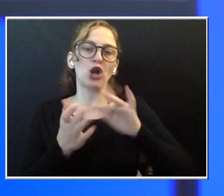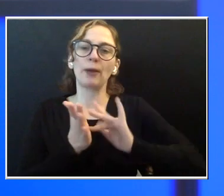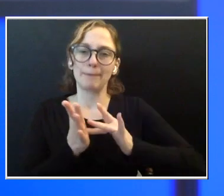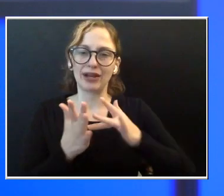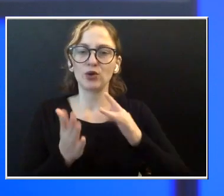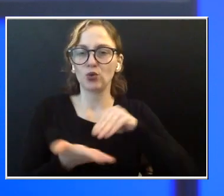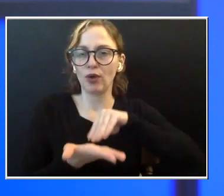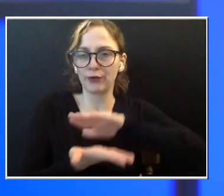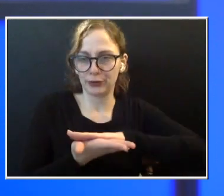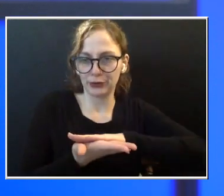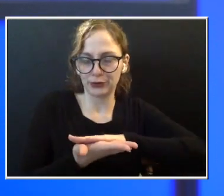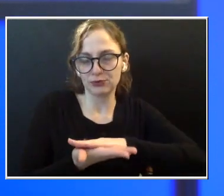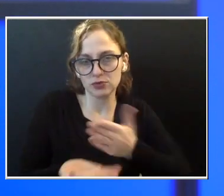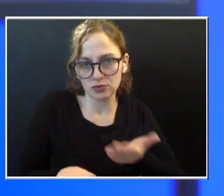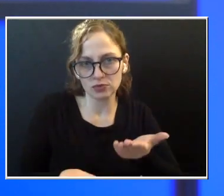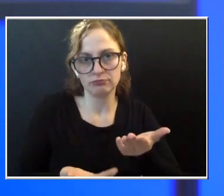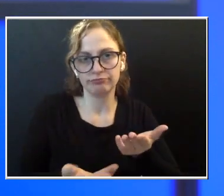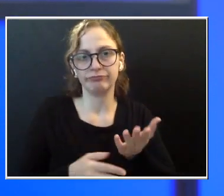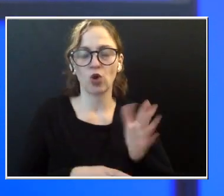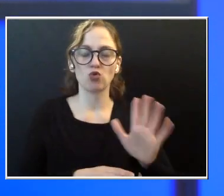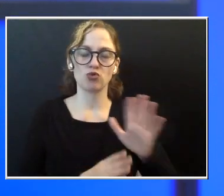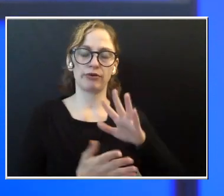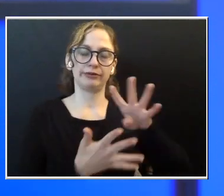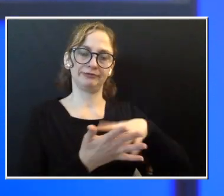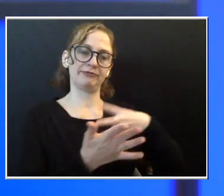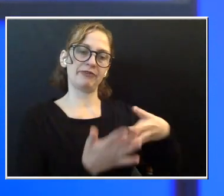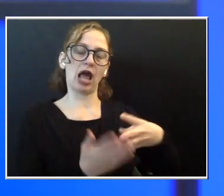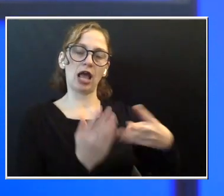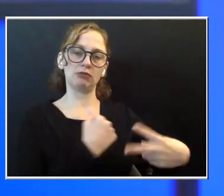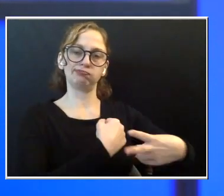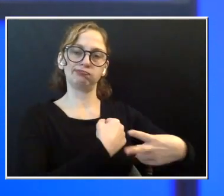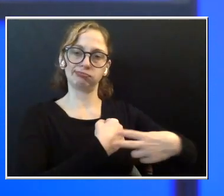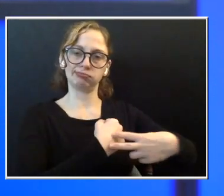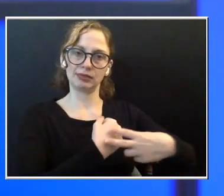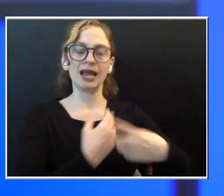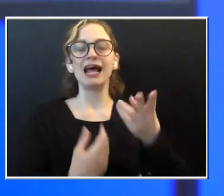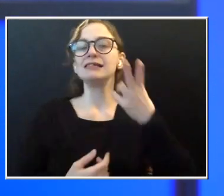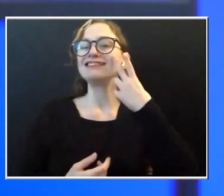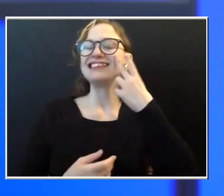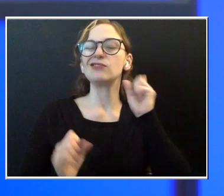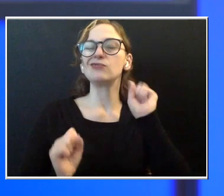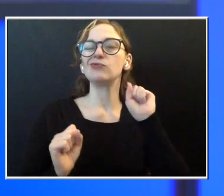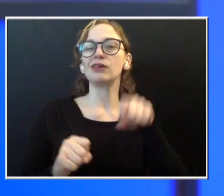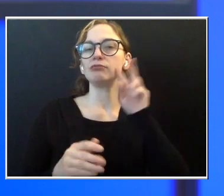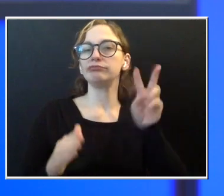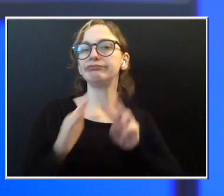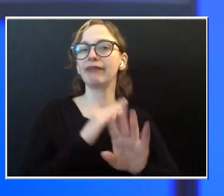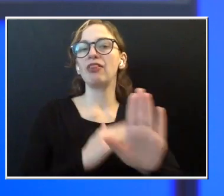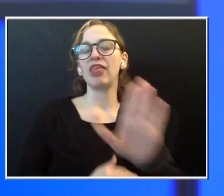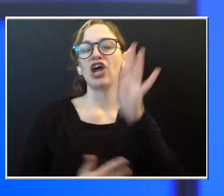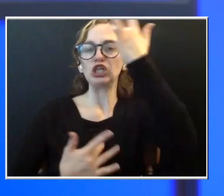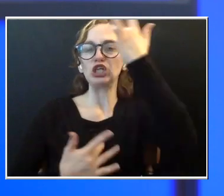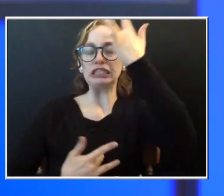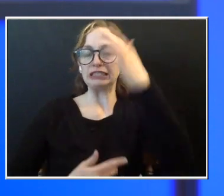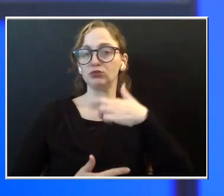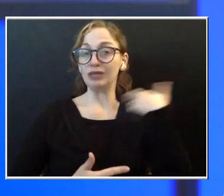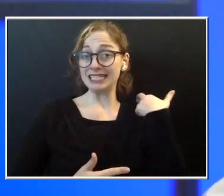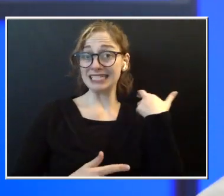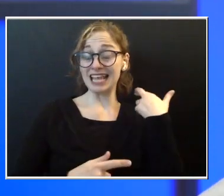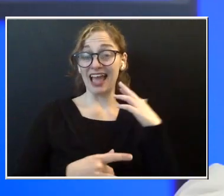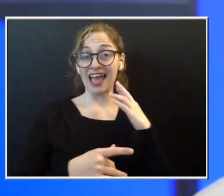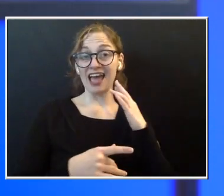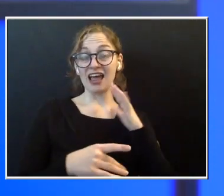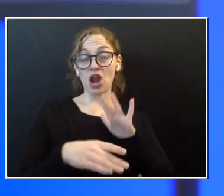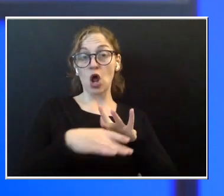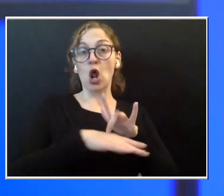then see whether you could have predicted what the risks of disease are and intervene early, or intervene